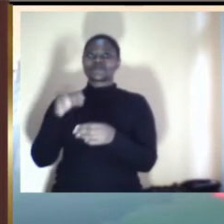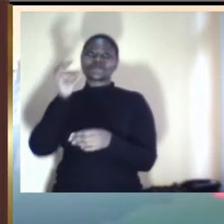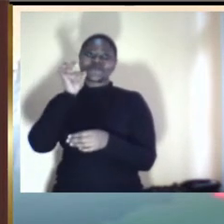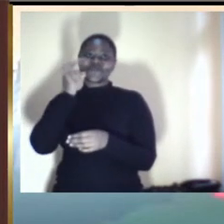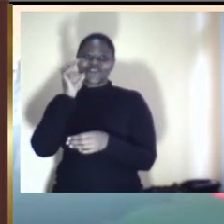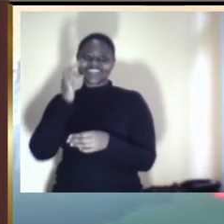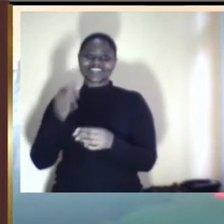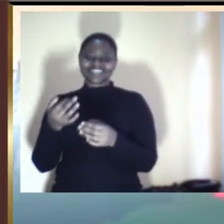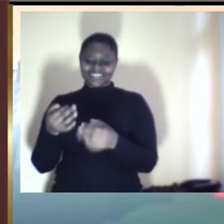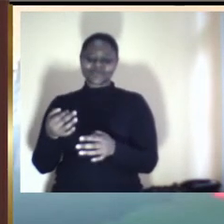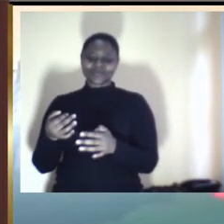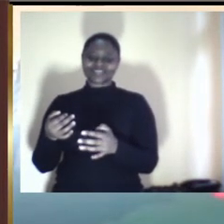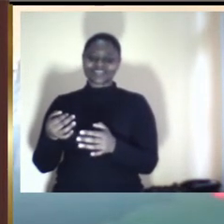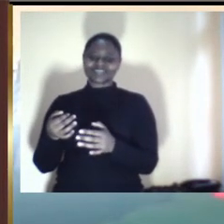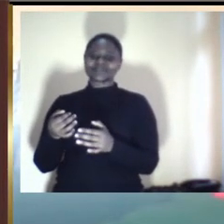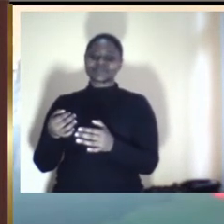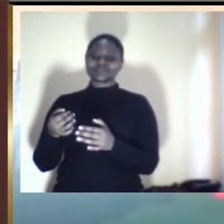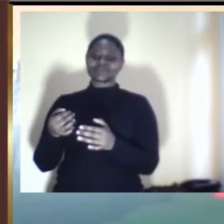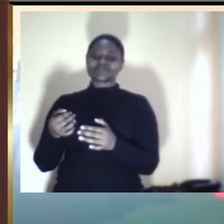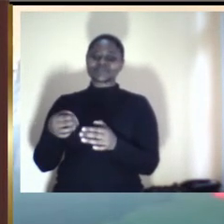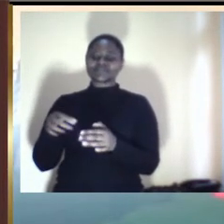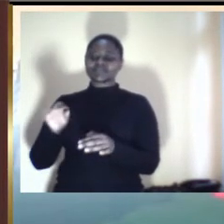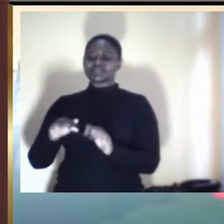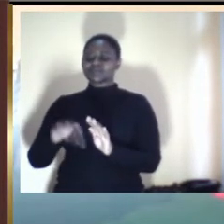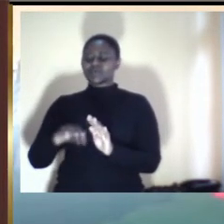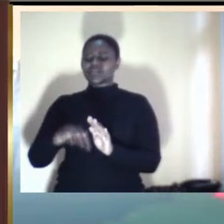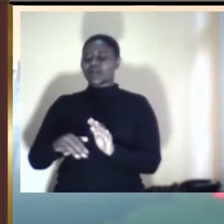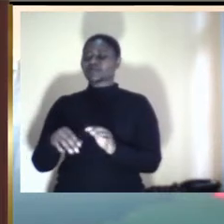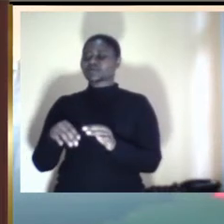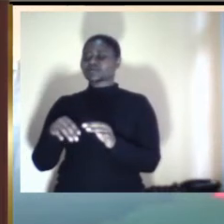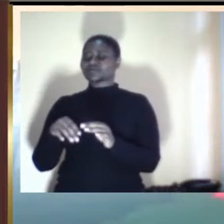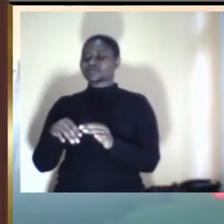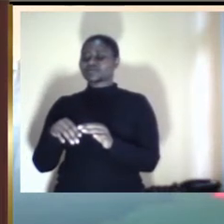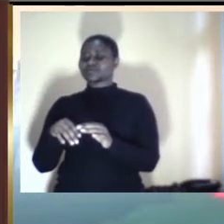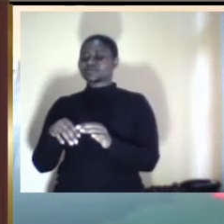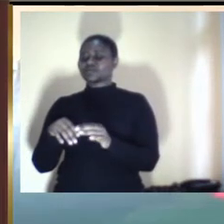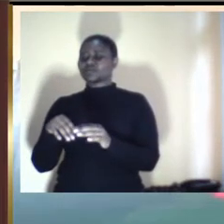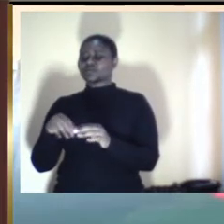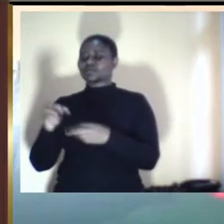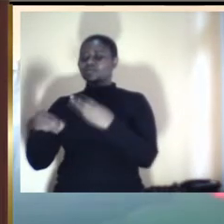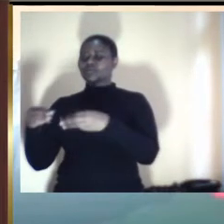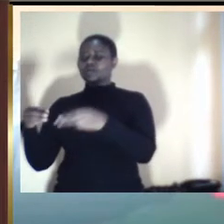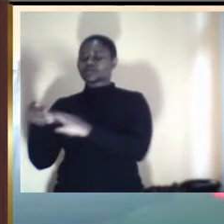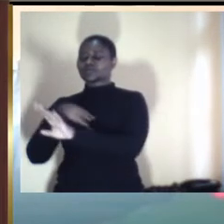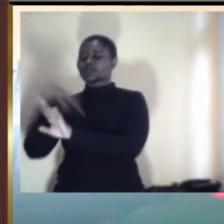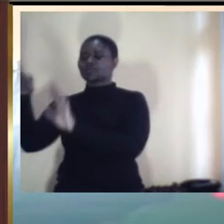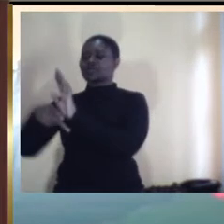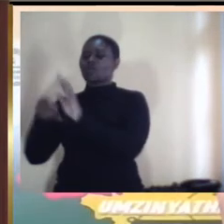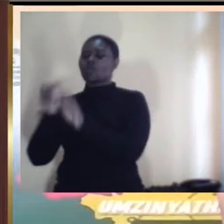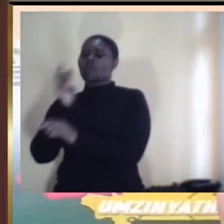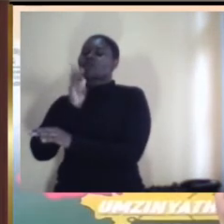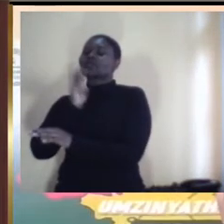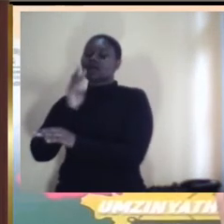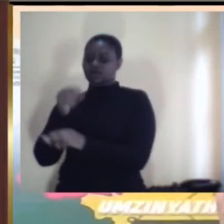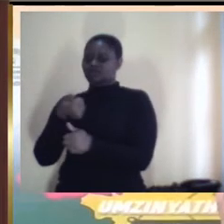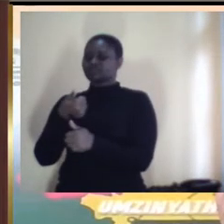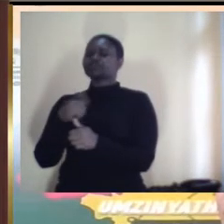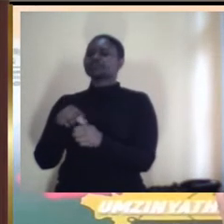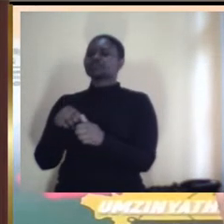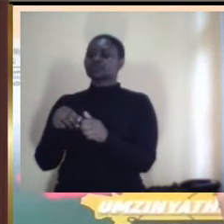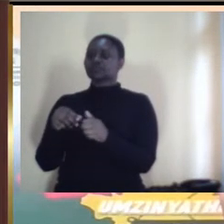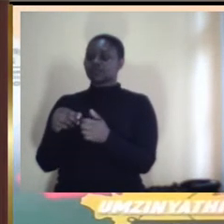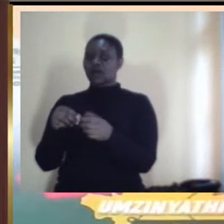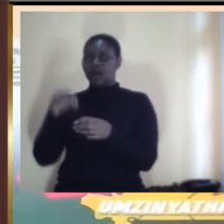security, minor irrigation and engineering project works, such as water harvesting, deep